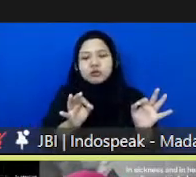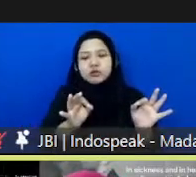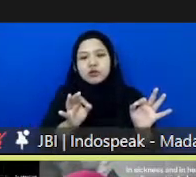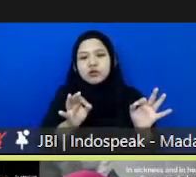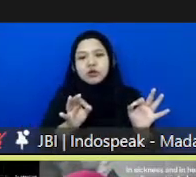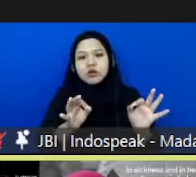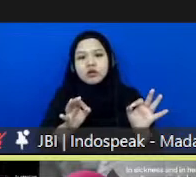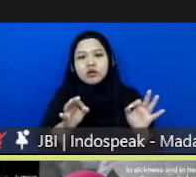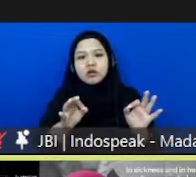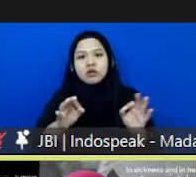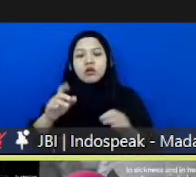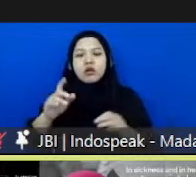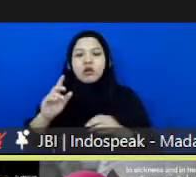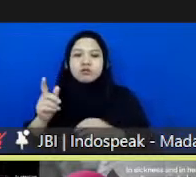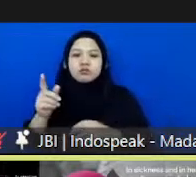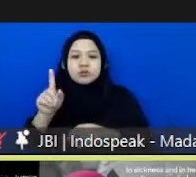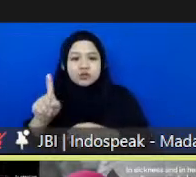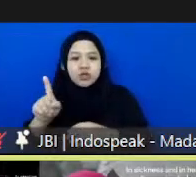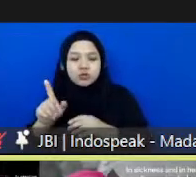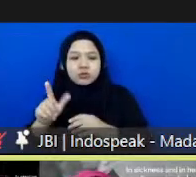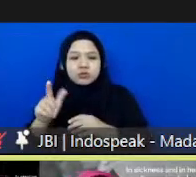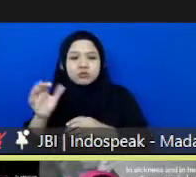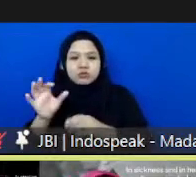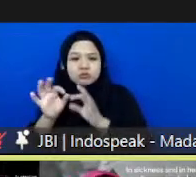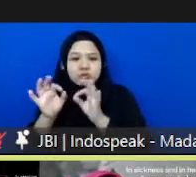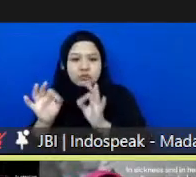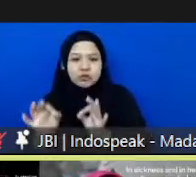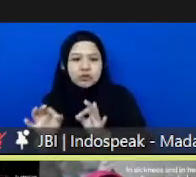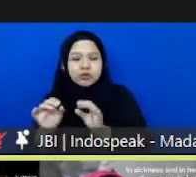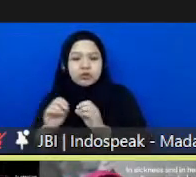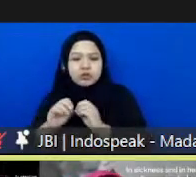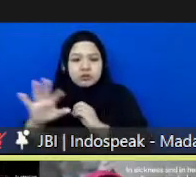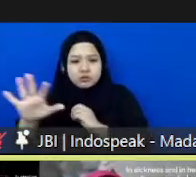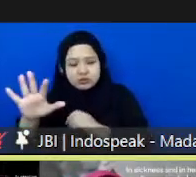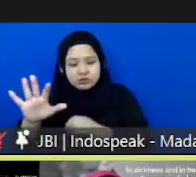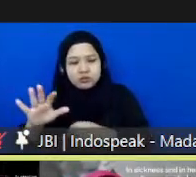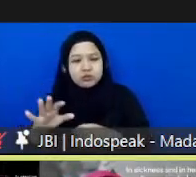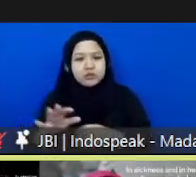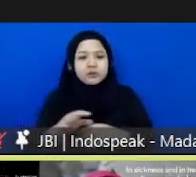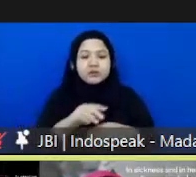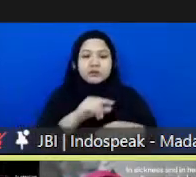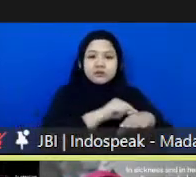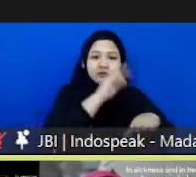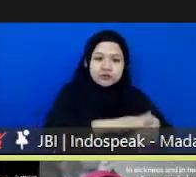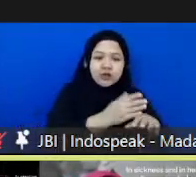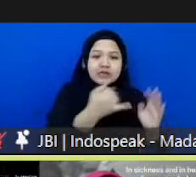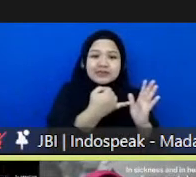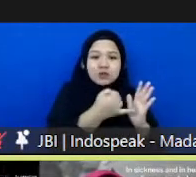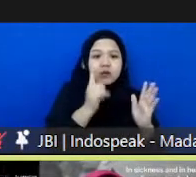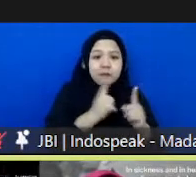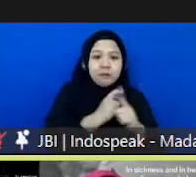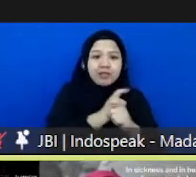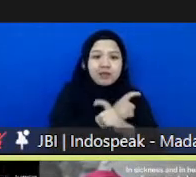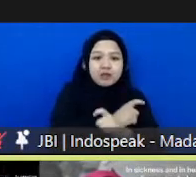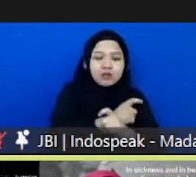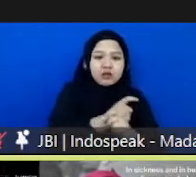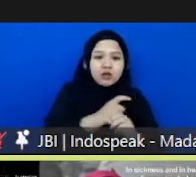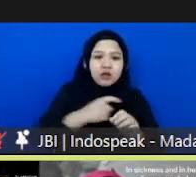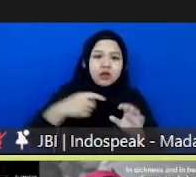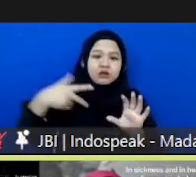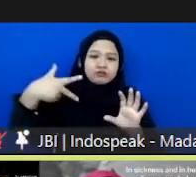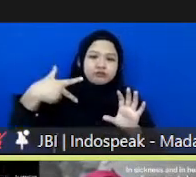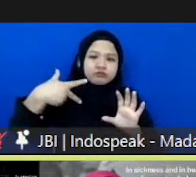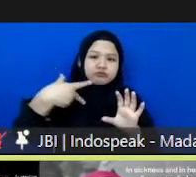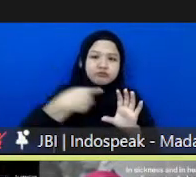but finally, we were successful. We then took the mosquitoes that contained Wolbachia and infected them with dengue, and